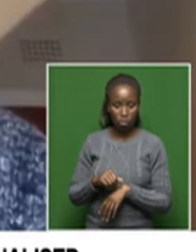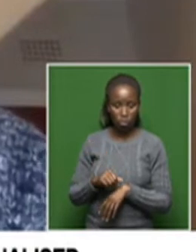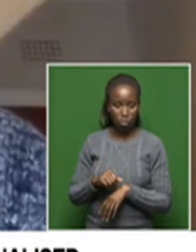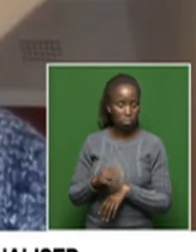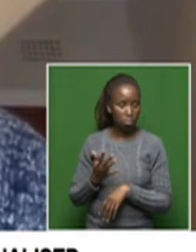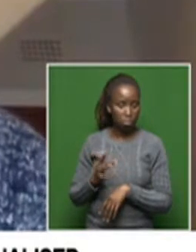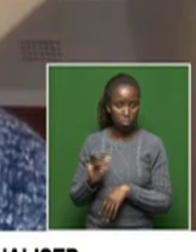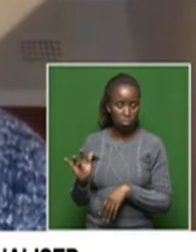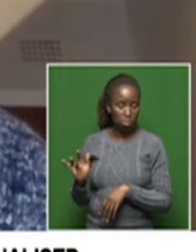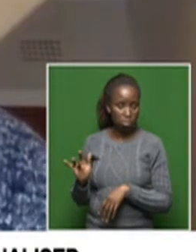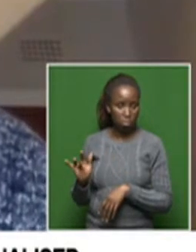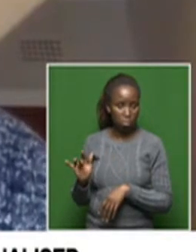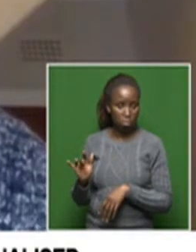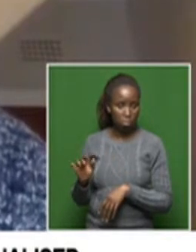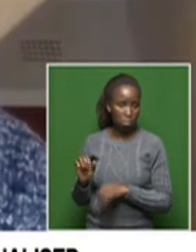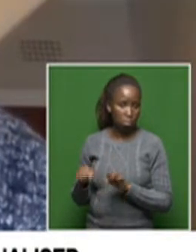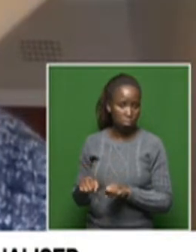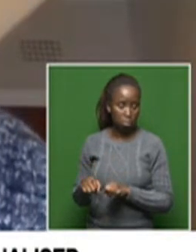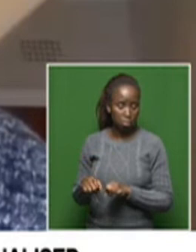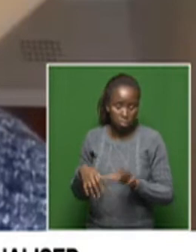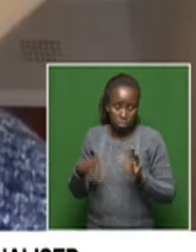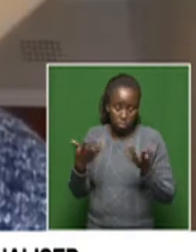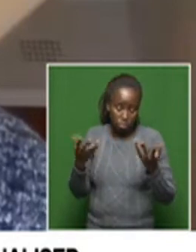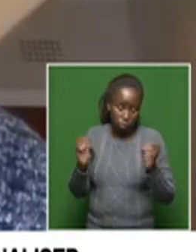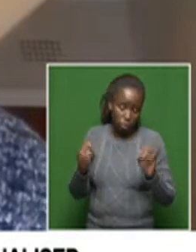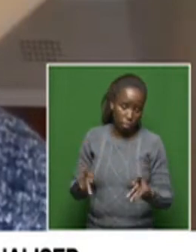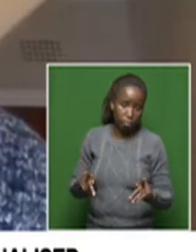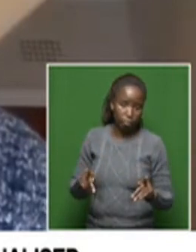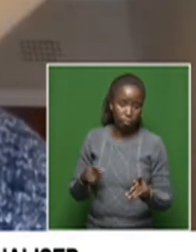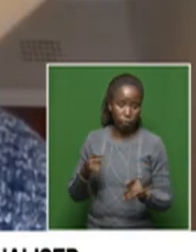Okay, that's okay. I think we will.